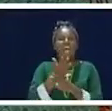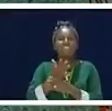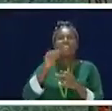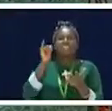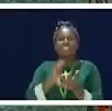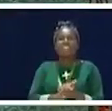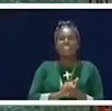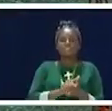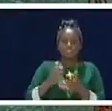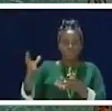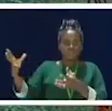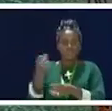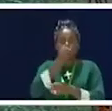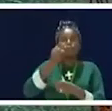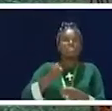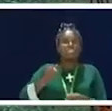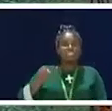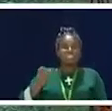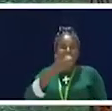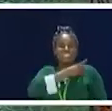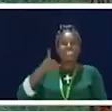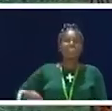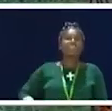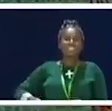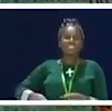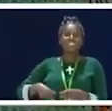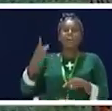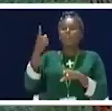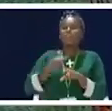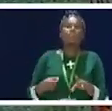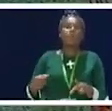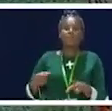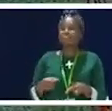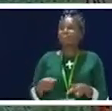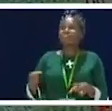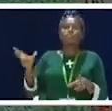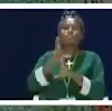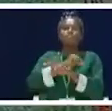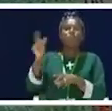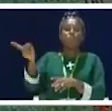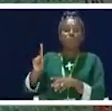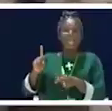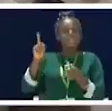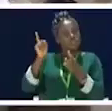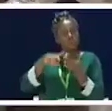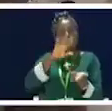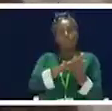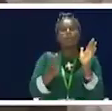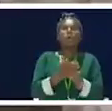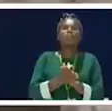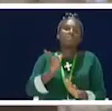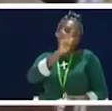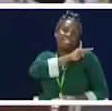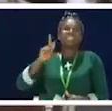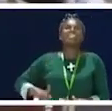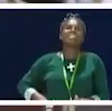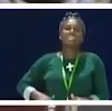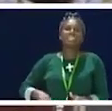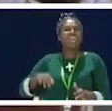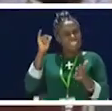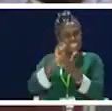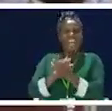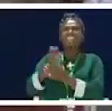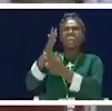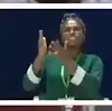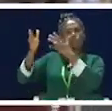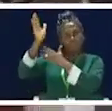him as a king. That is a hand that turned nobody to somebody. That hand will take you to height. I